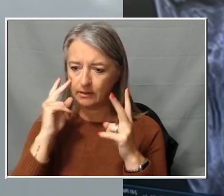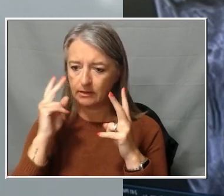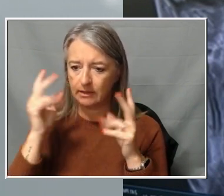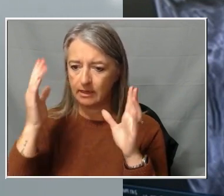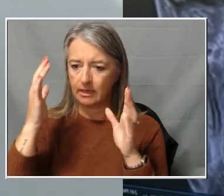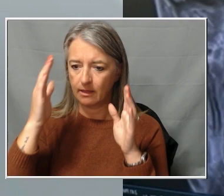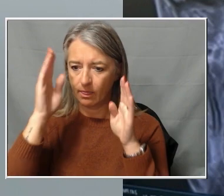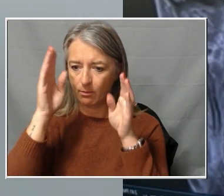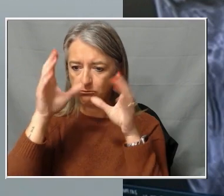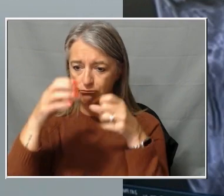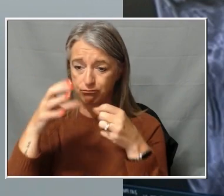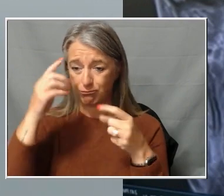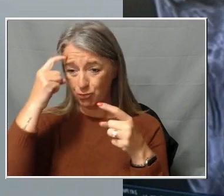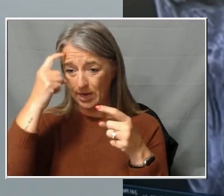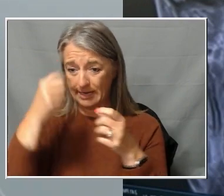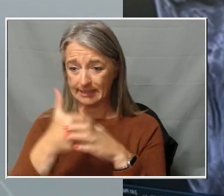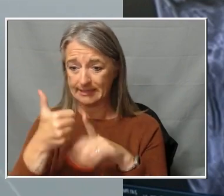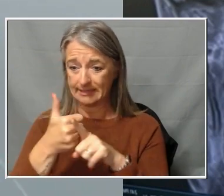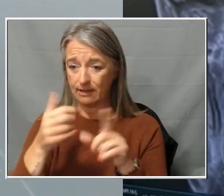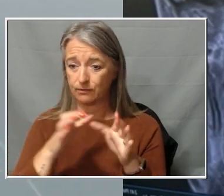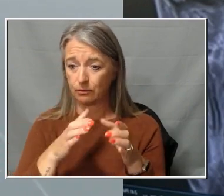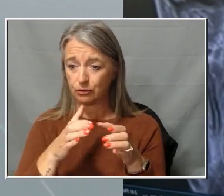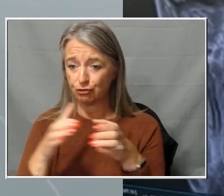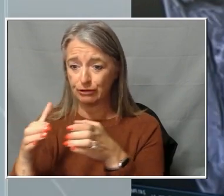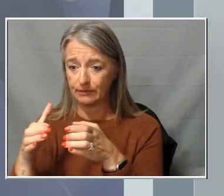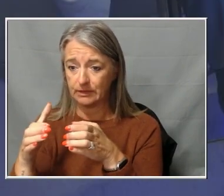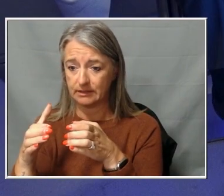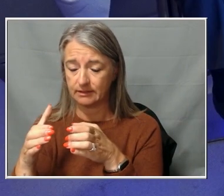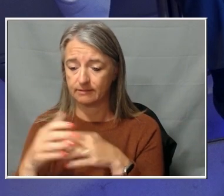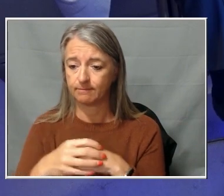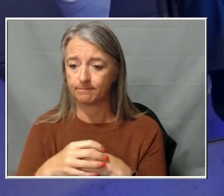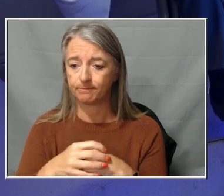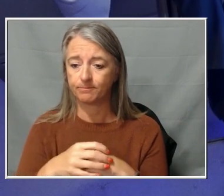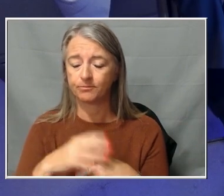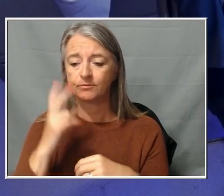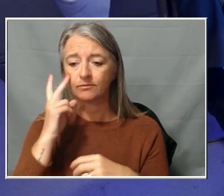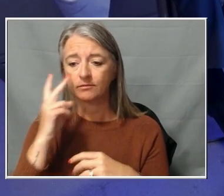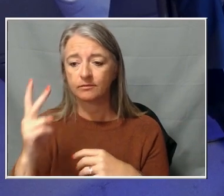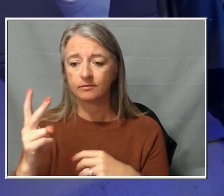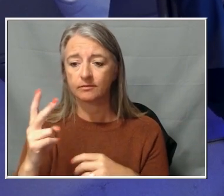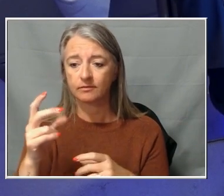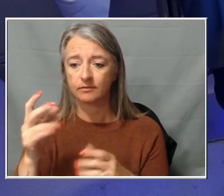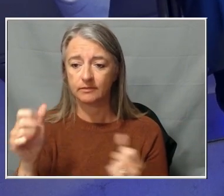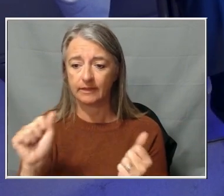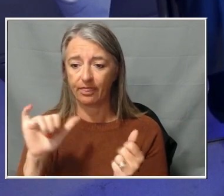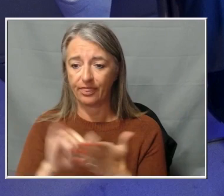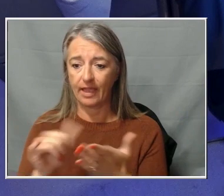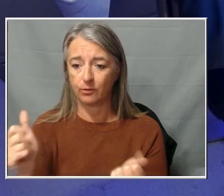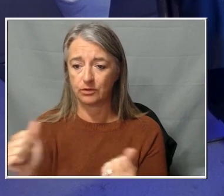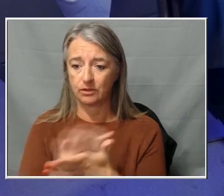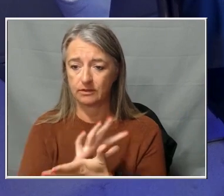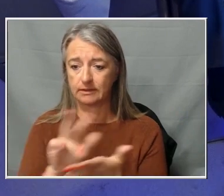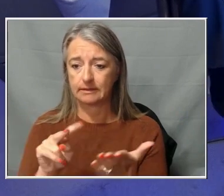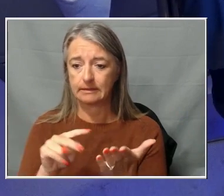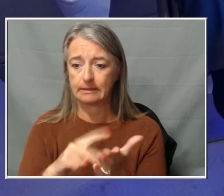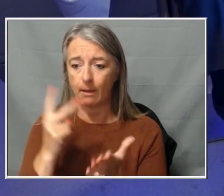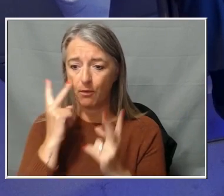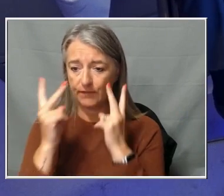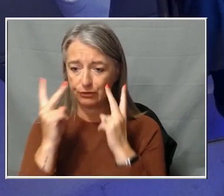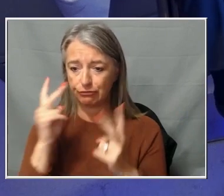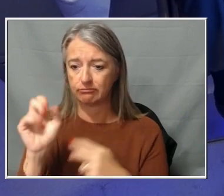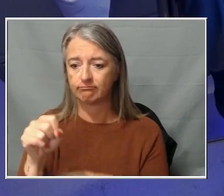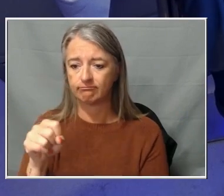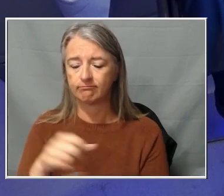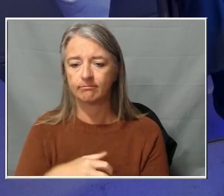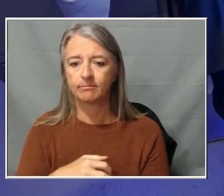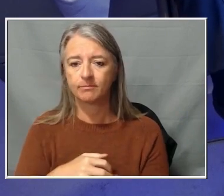side. So when you saw that, did you know immediately that what was causing the double vision? Yes, absolutely.